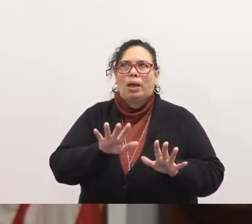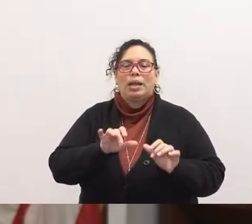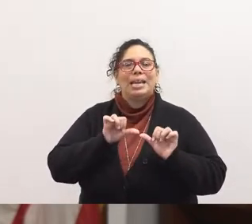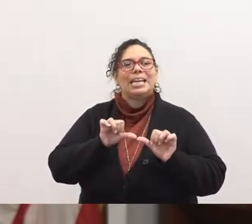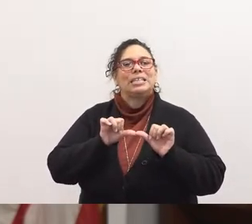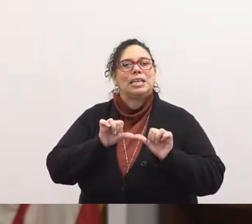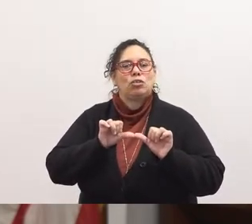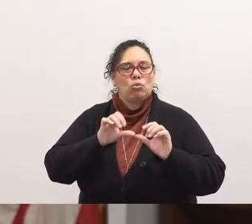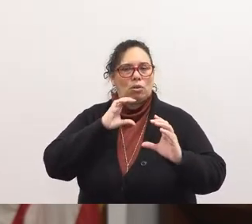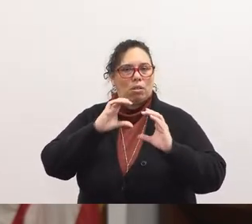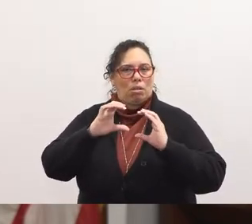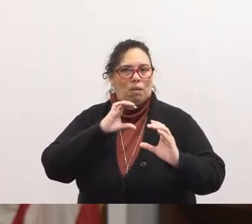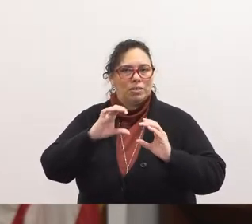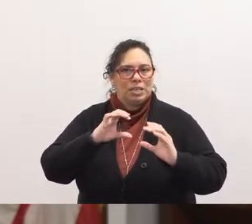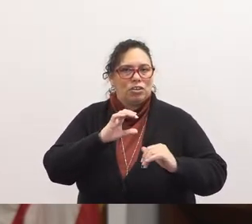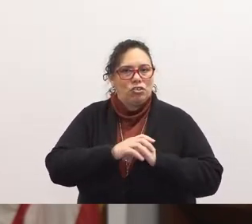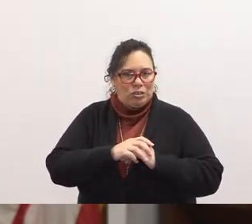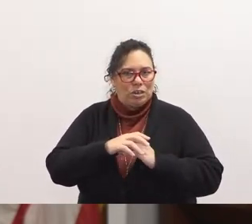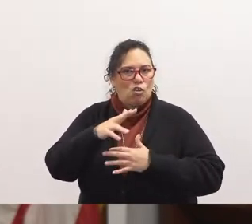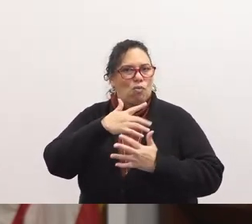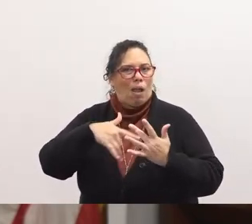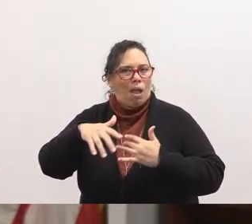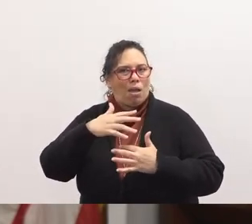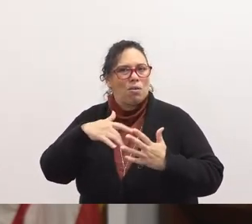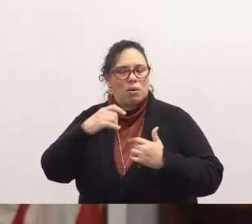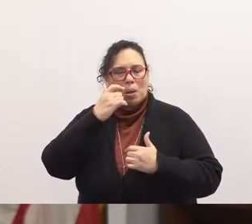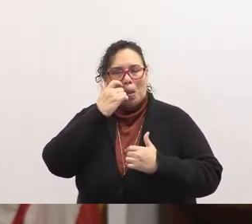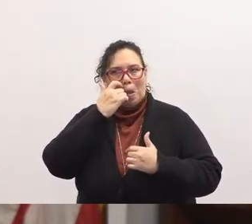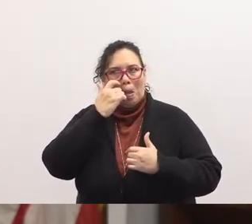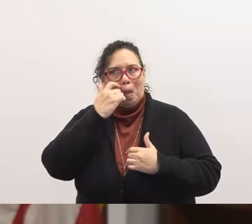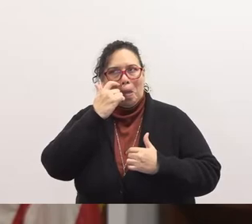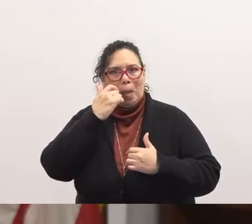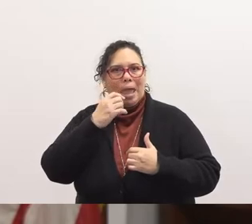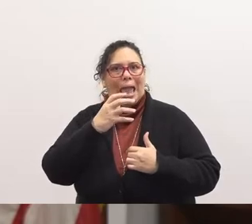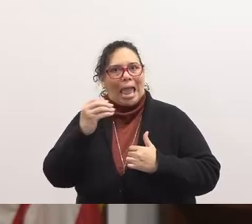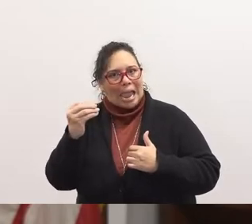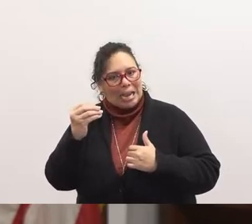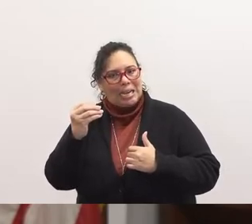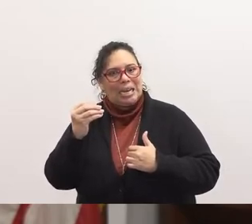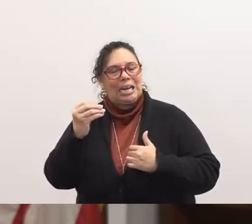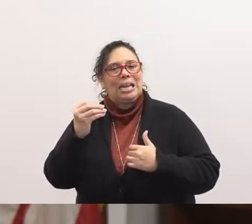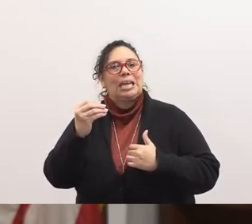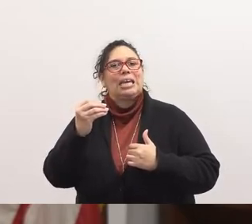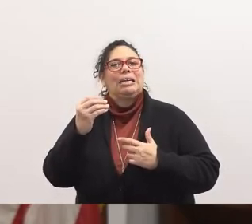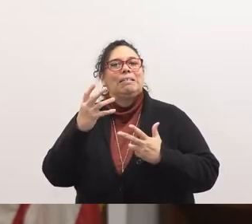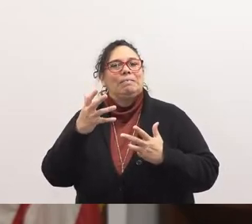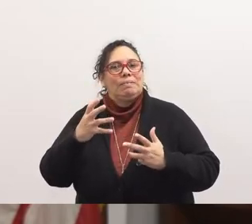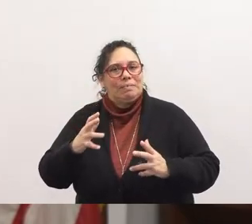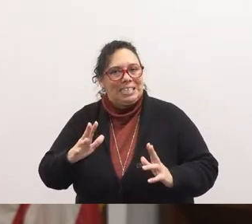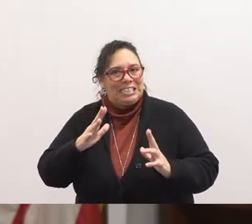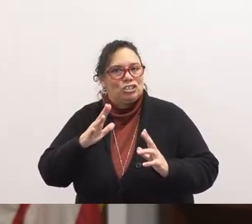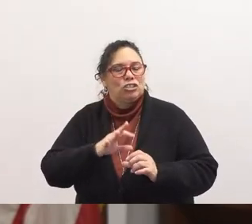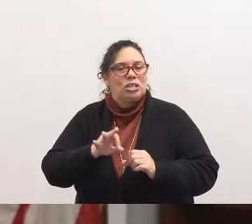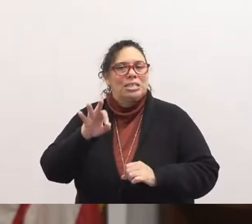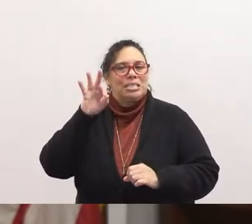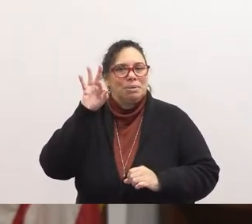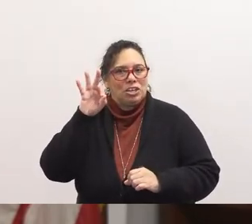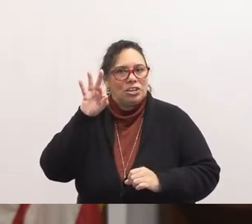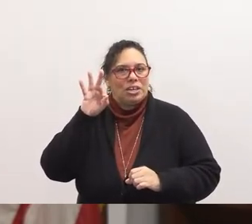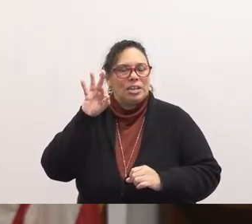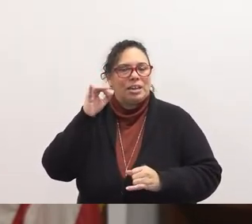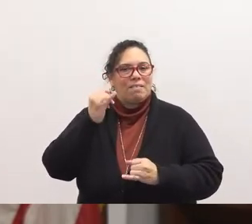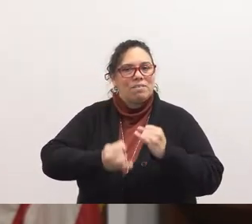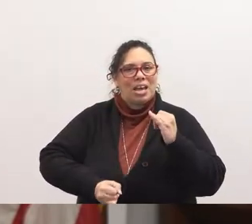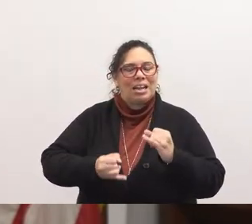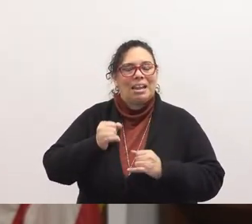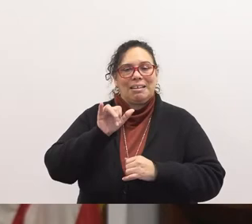the conversation around board, yeah, and finish in the spirit of finalizing